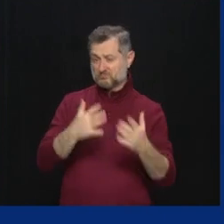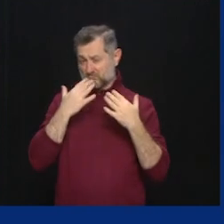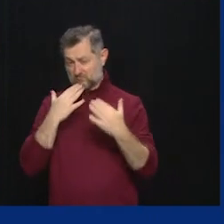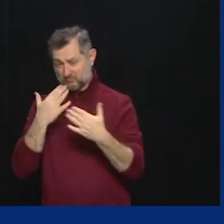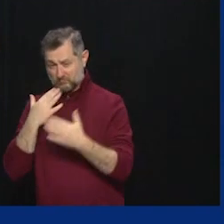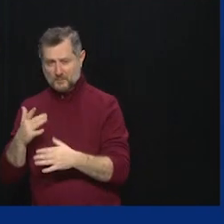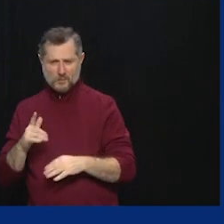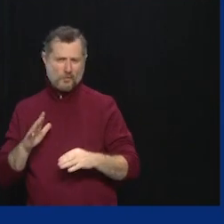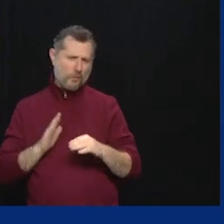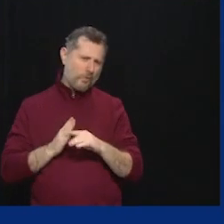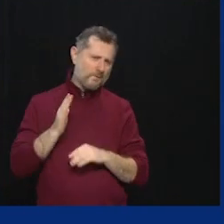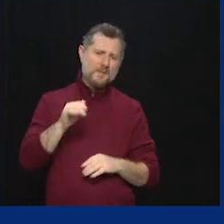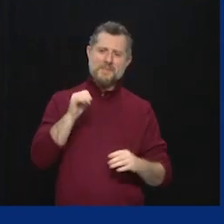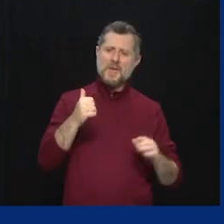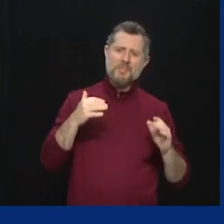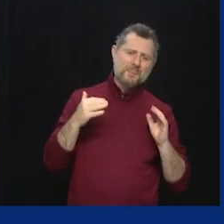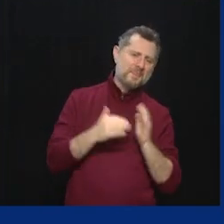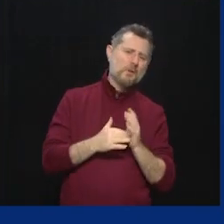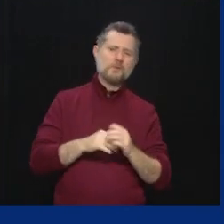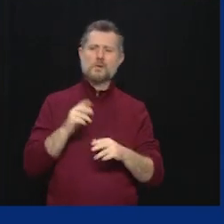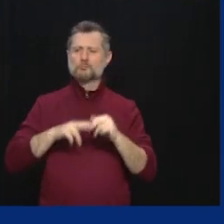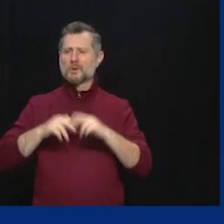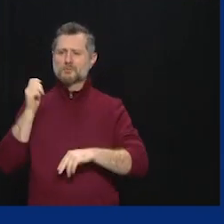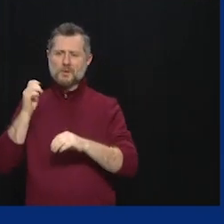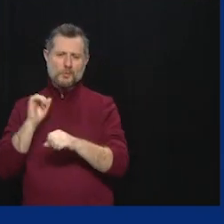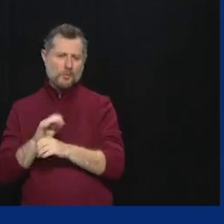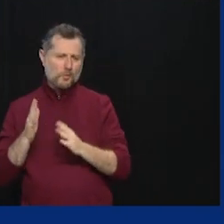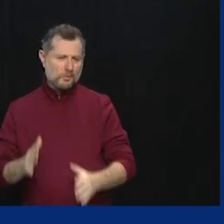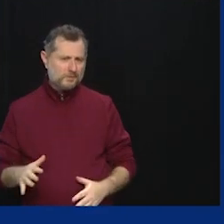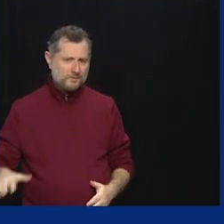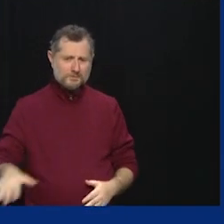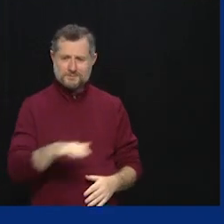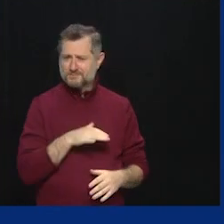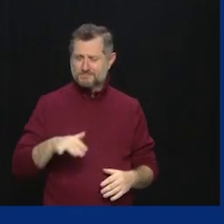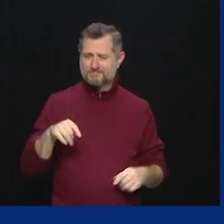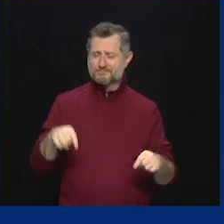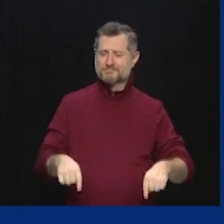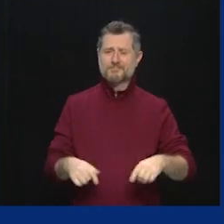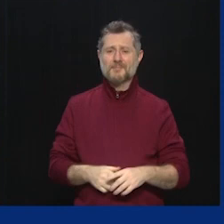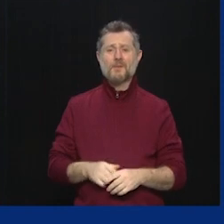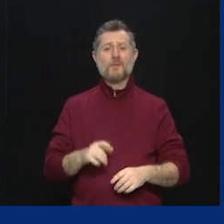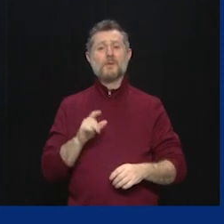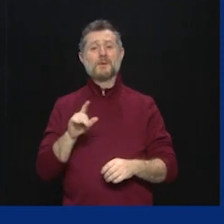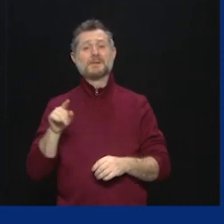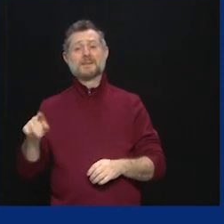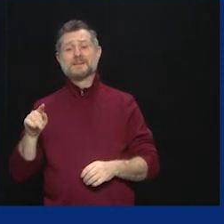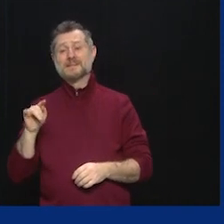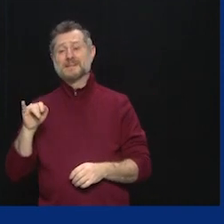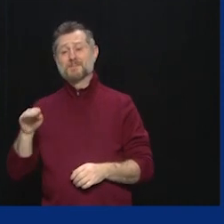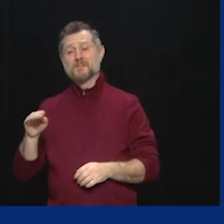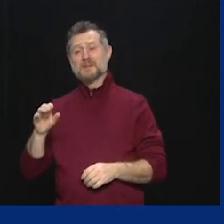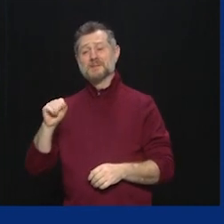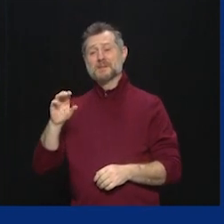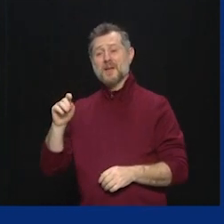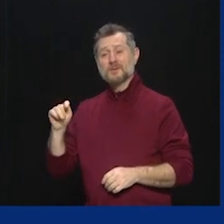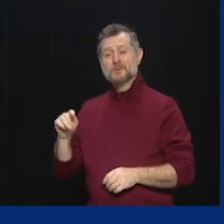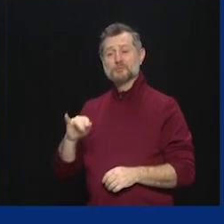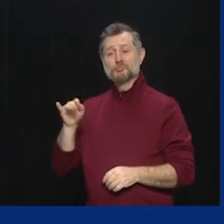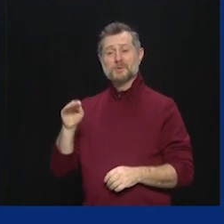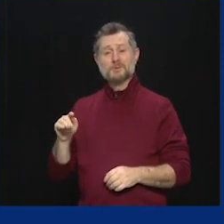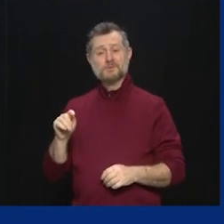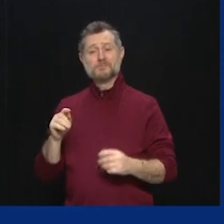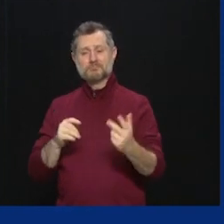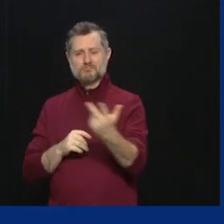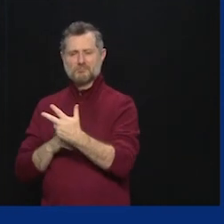the skilled trades who took Tim's, Scott's, and John's vision and made UBS Arena a reality.